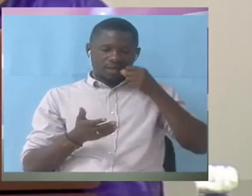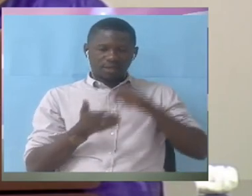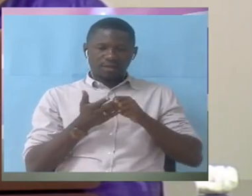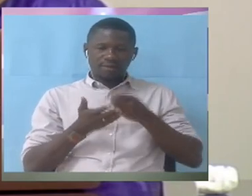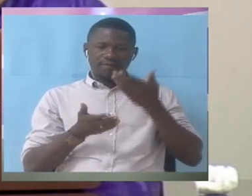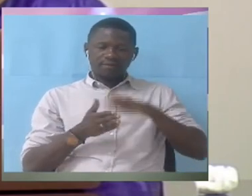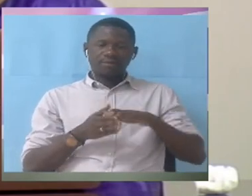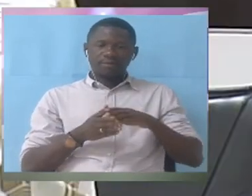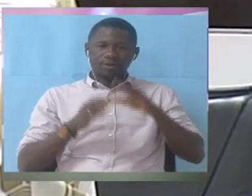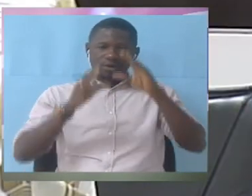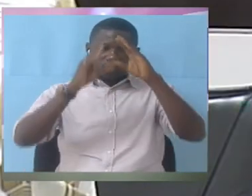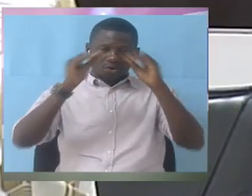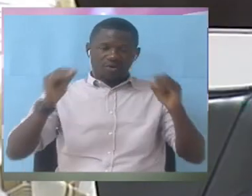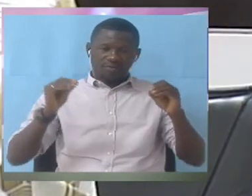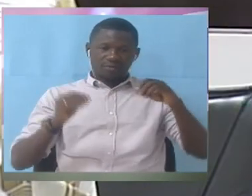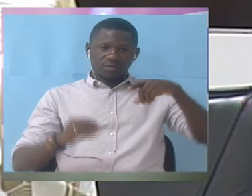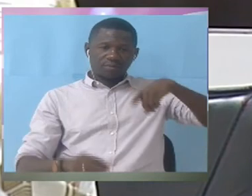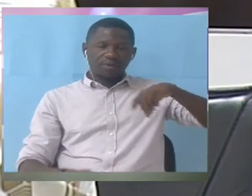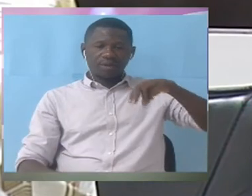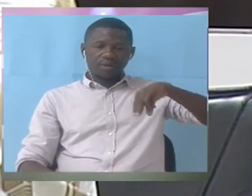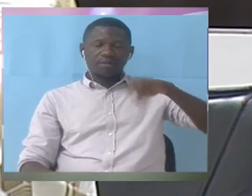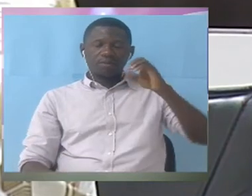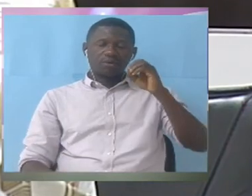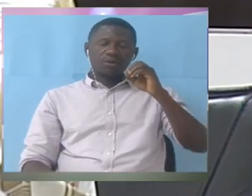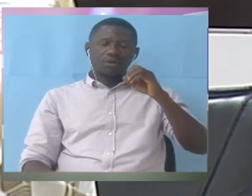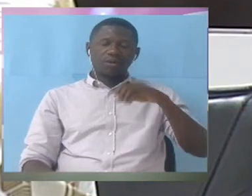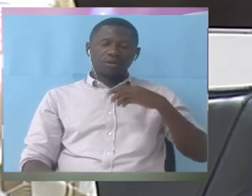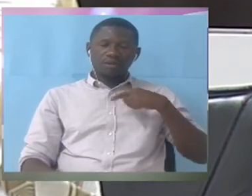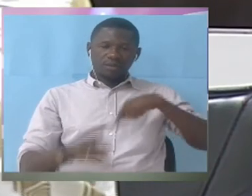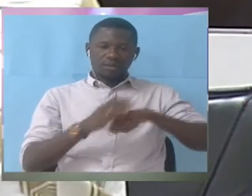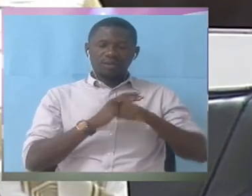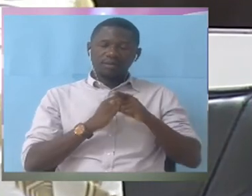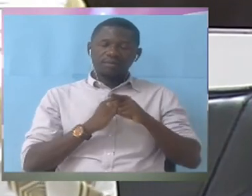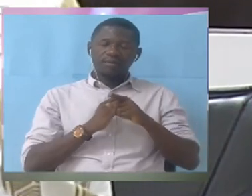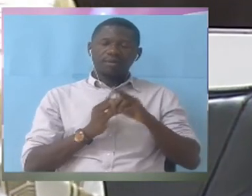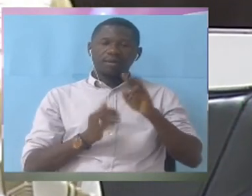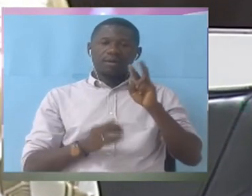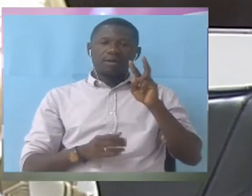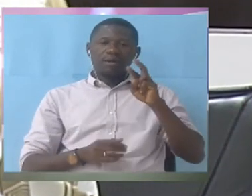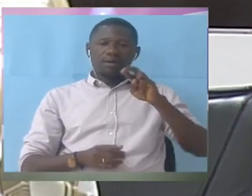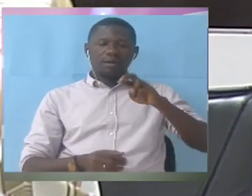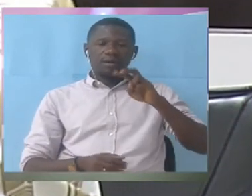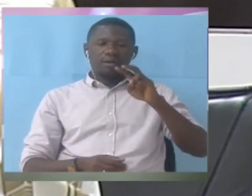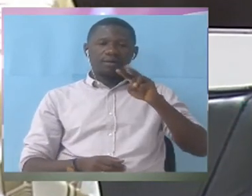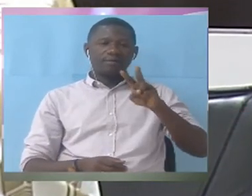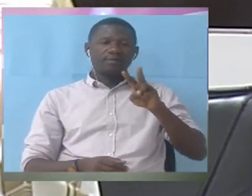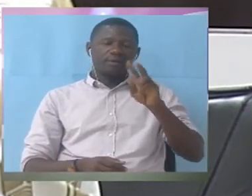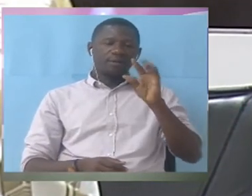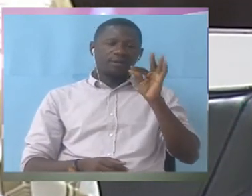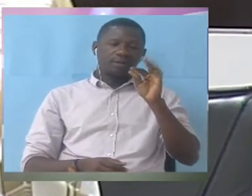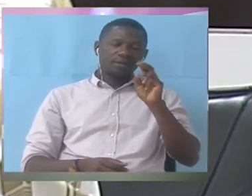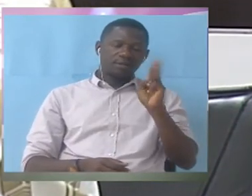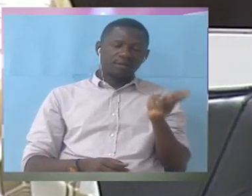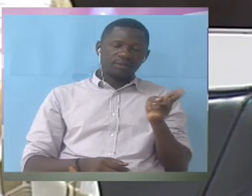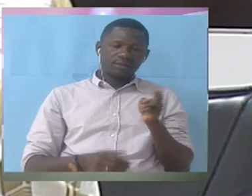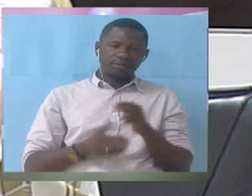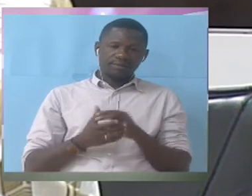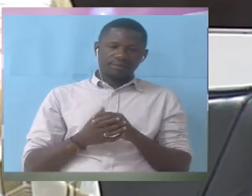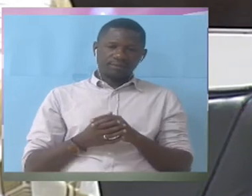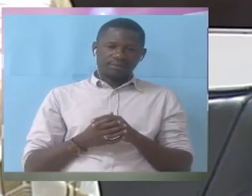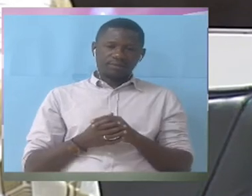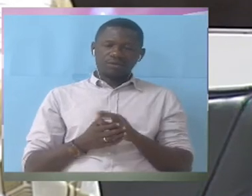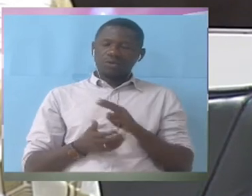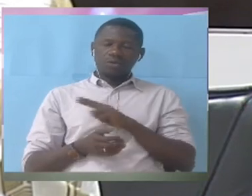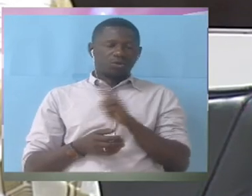Way letter bi mu ngi melni mu ngi baye ko ci bureau office bi nek ci l'hôpital bu mag bi fofu. No, it came from the personal management